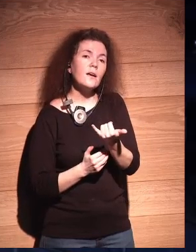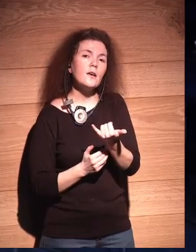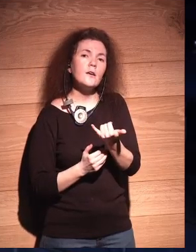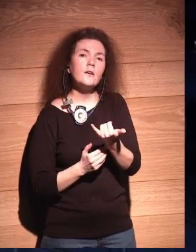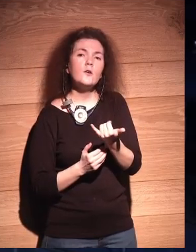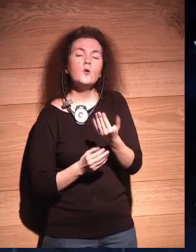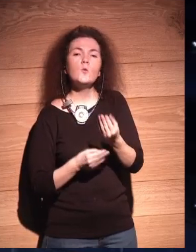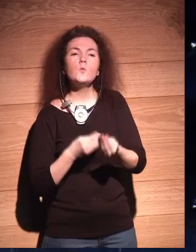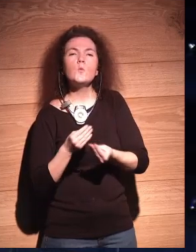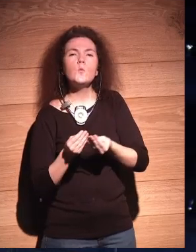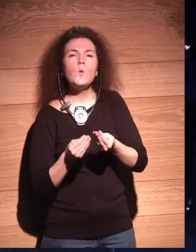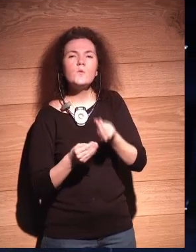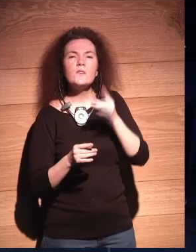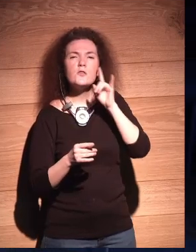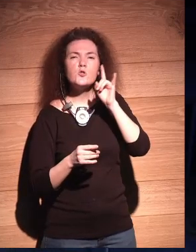all the